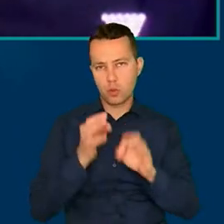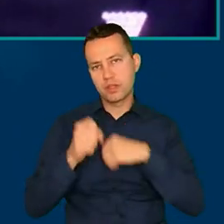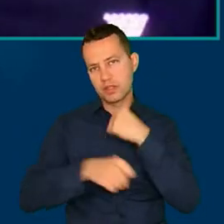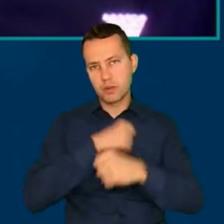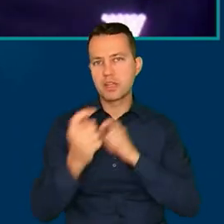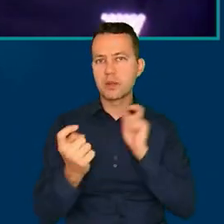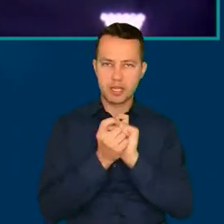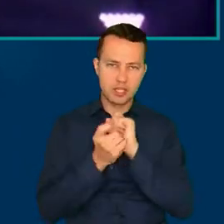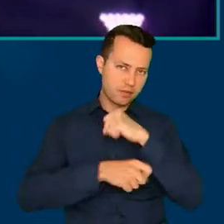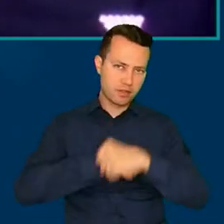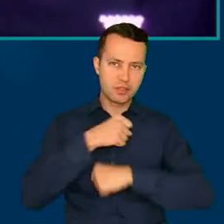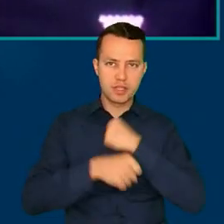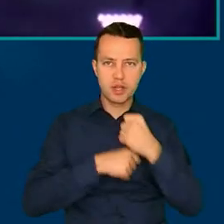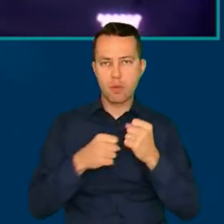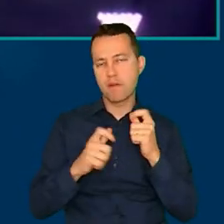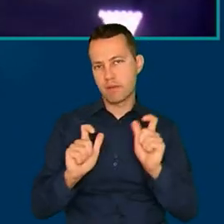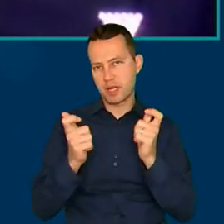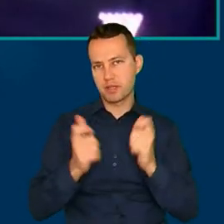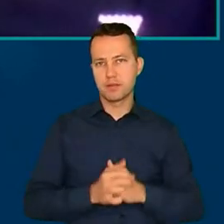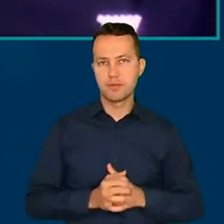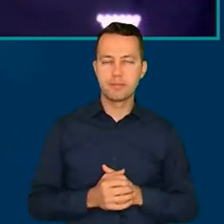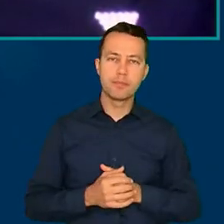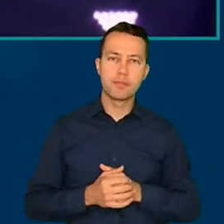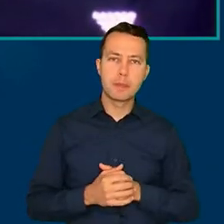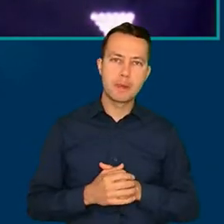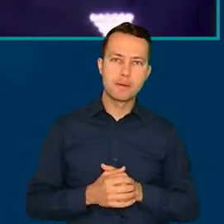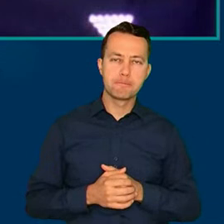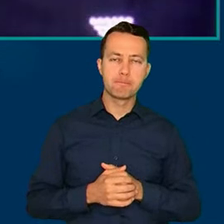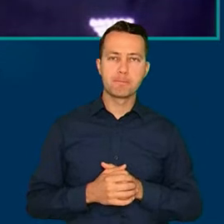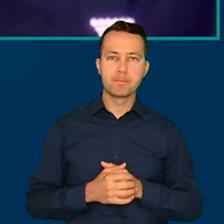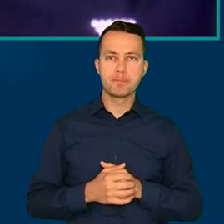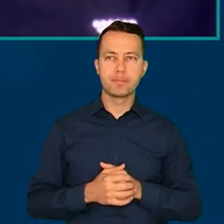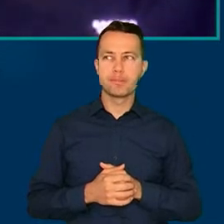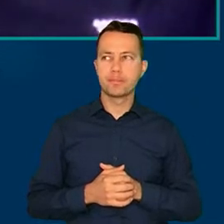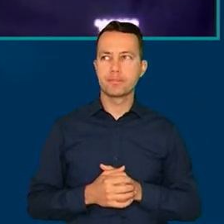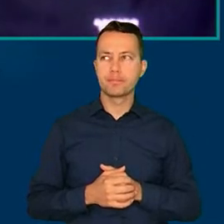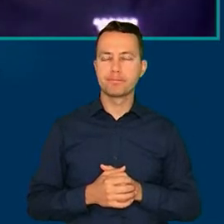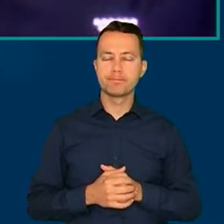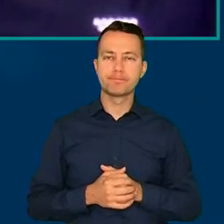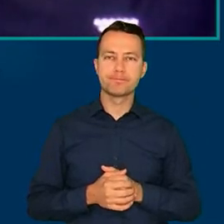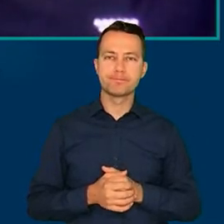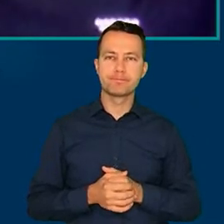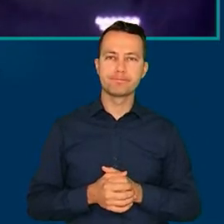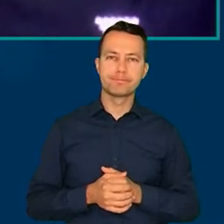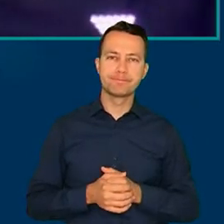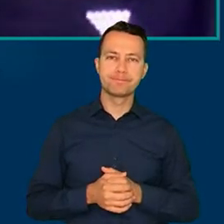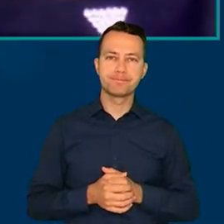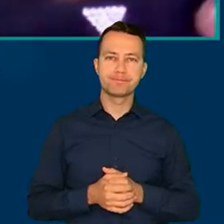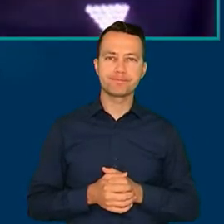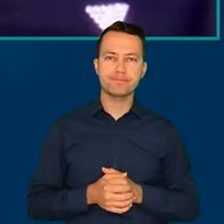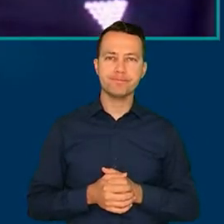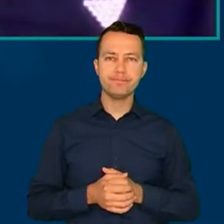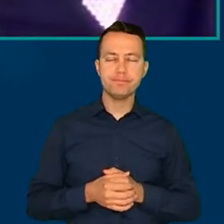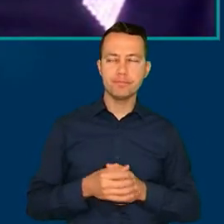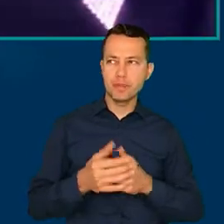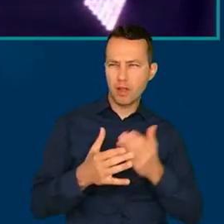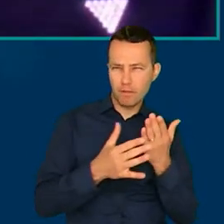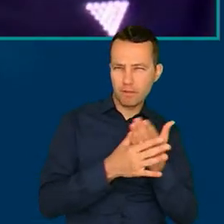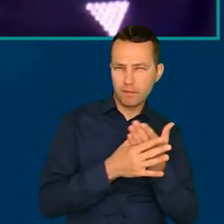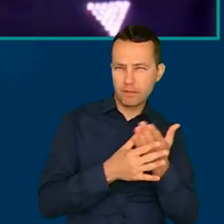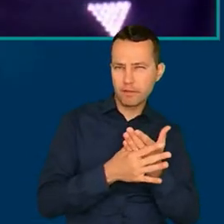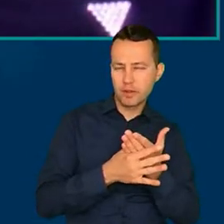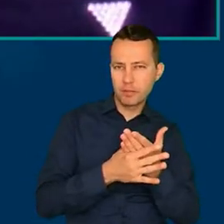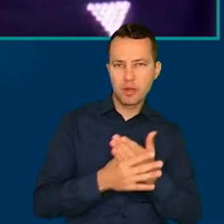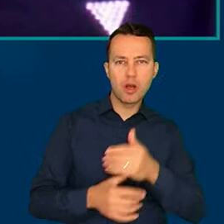are part of the remedial actions. Next slide, please. Earlier it was said that companies